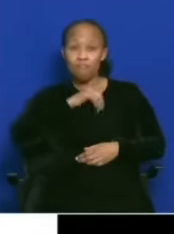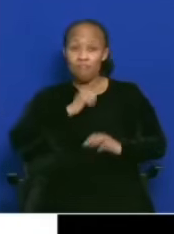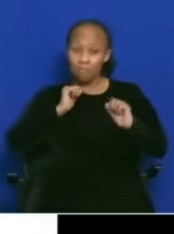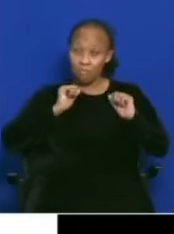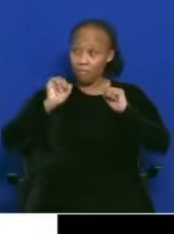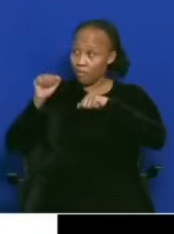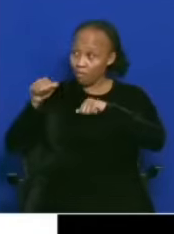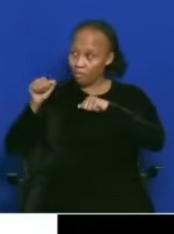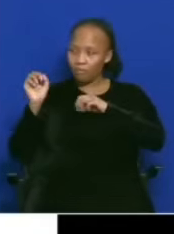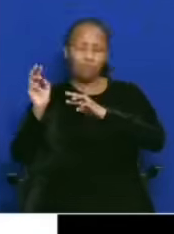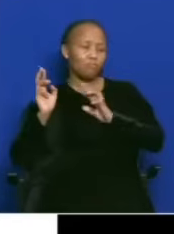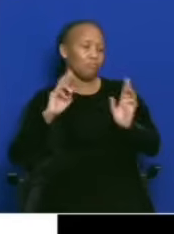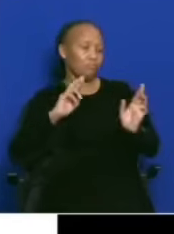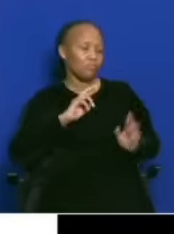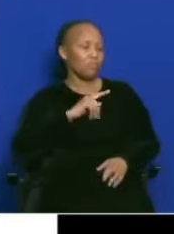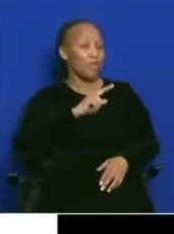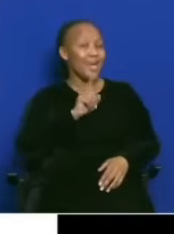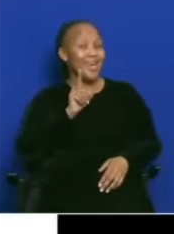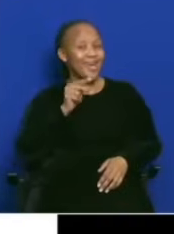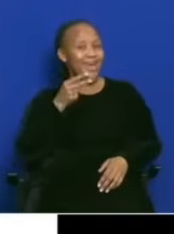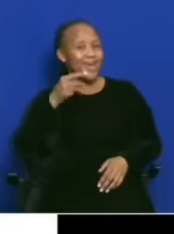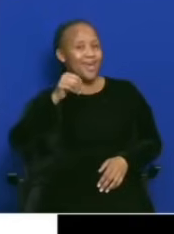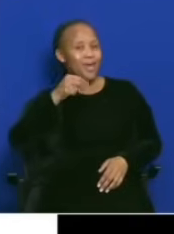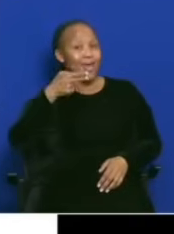he will.